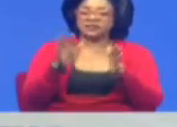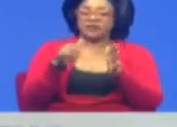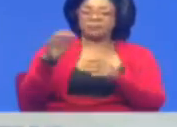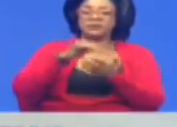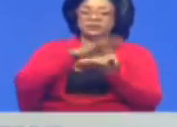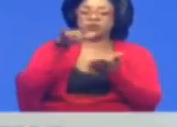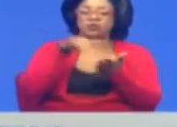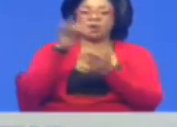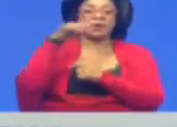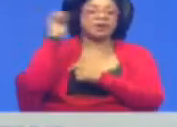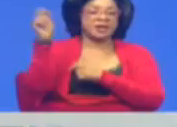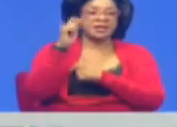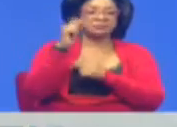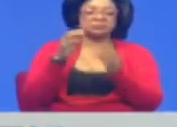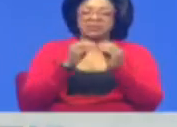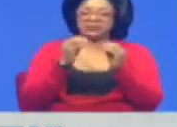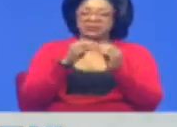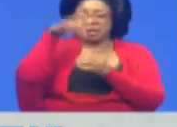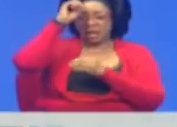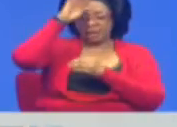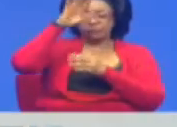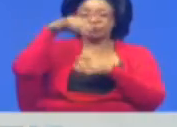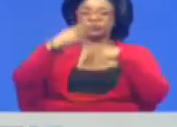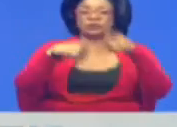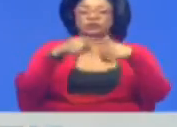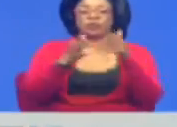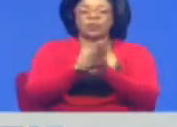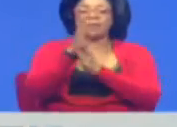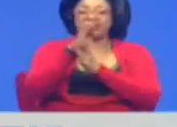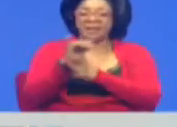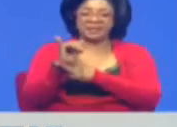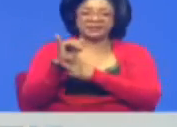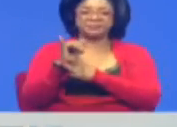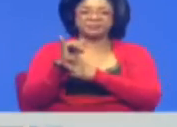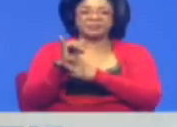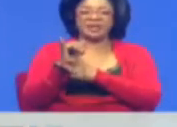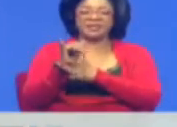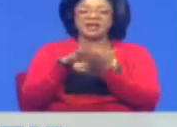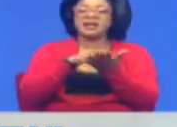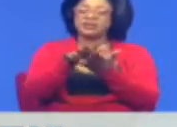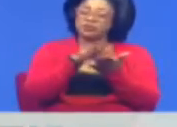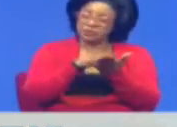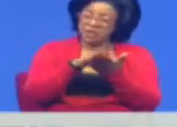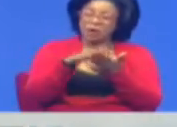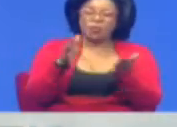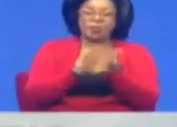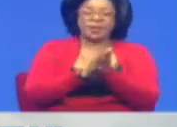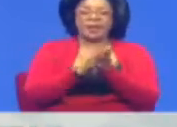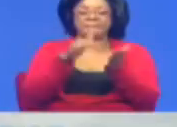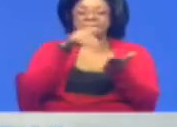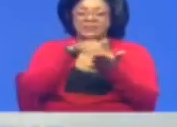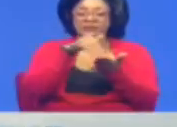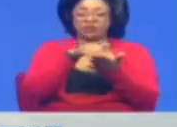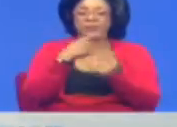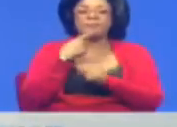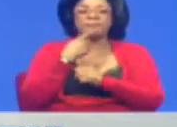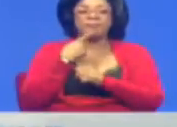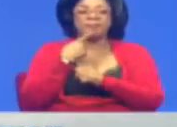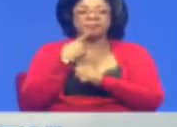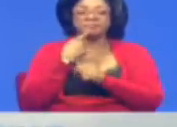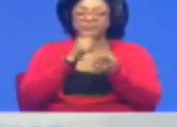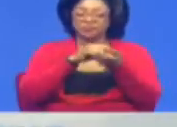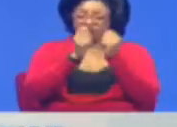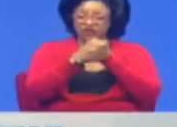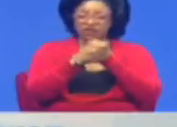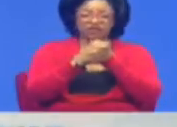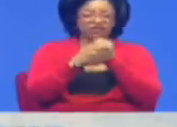County, where they continued their BBI crusade in the grassroots with a familiar message. The train of change had already